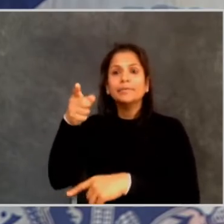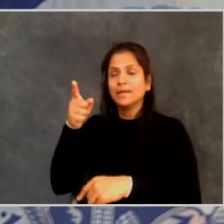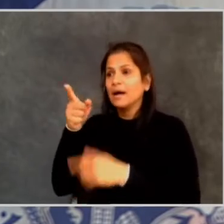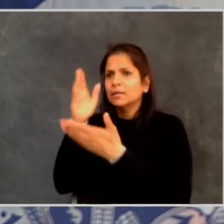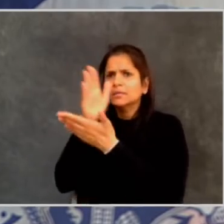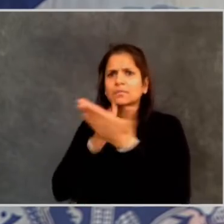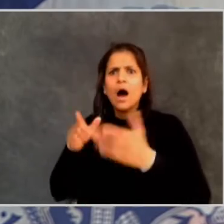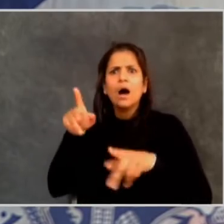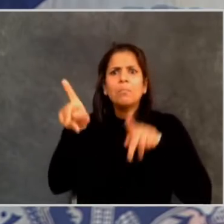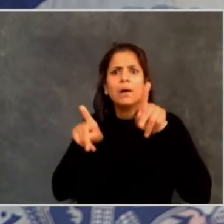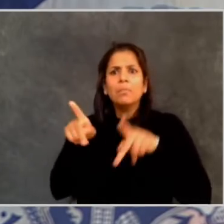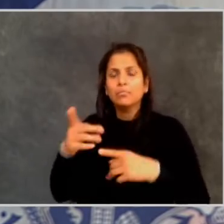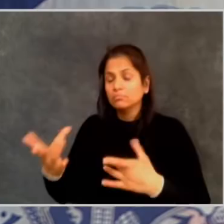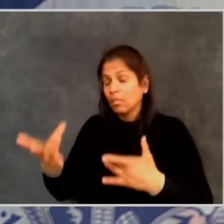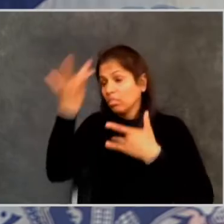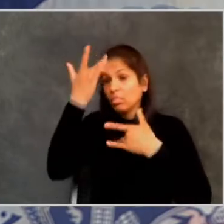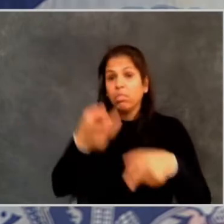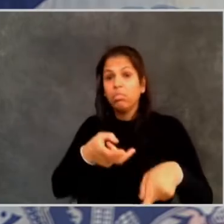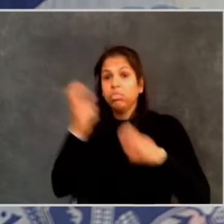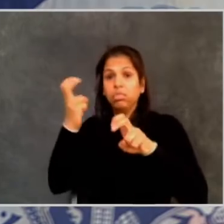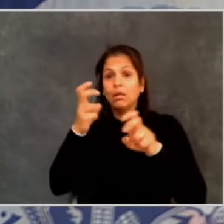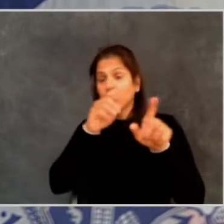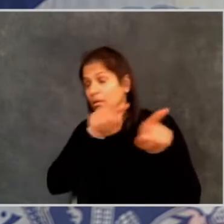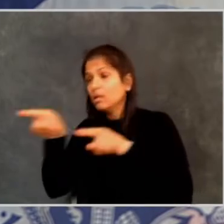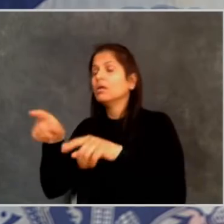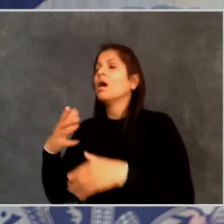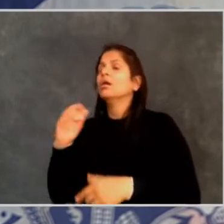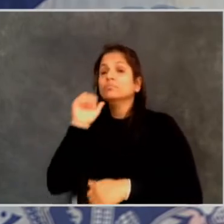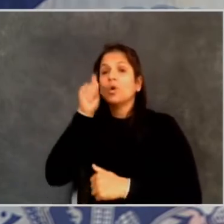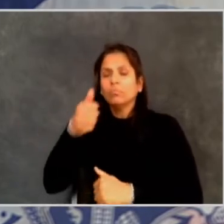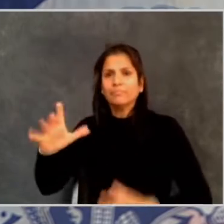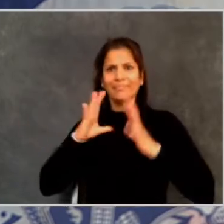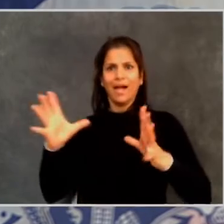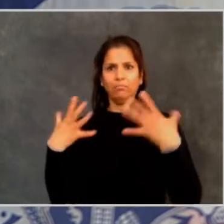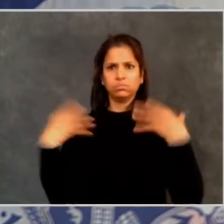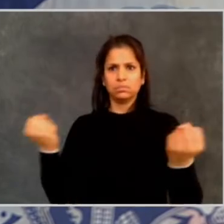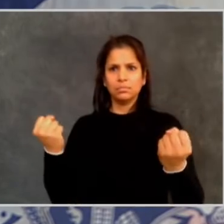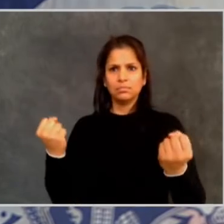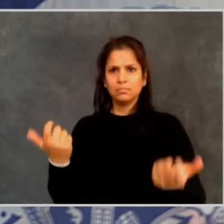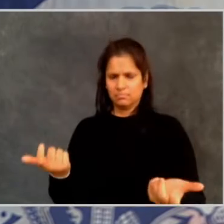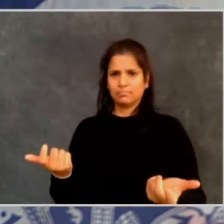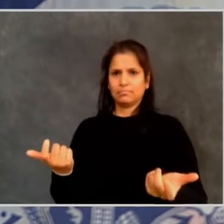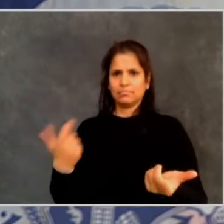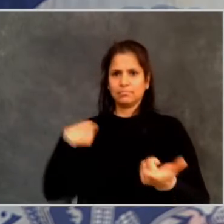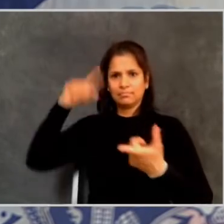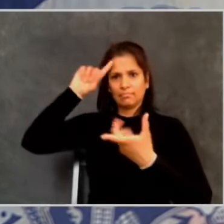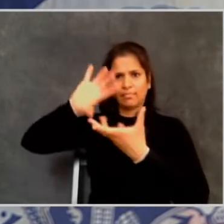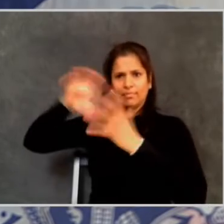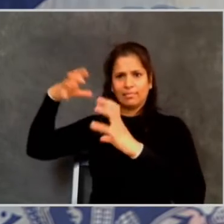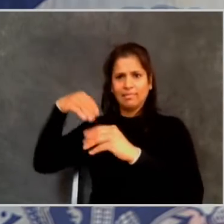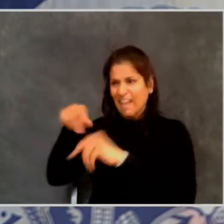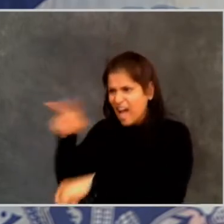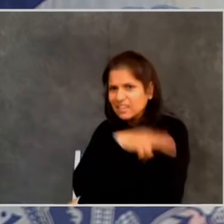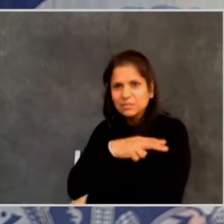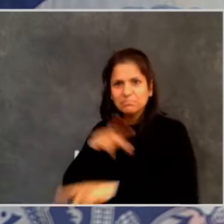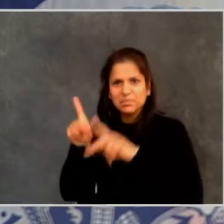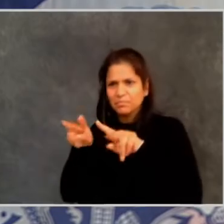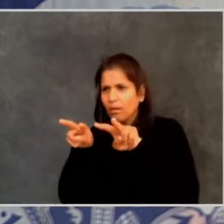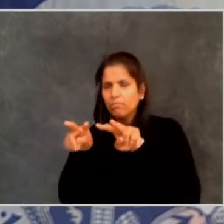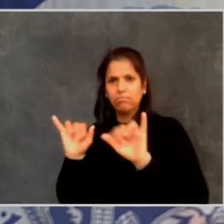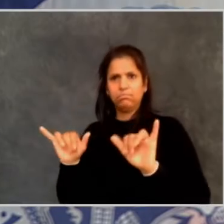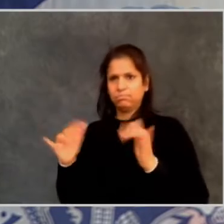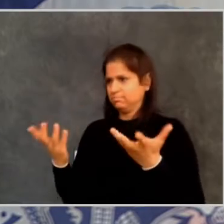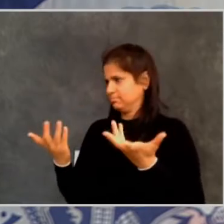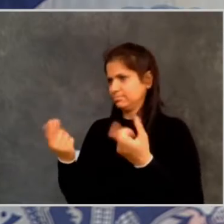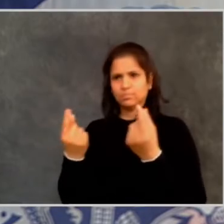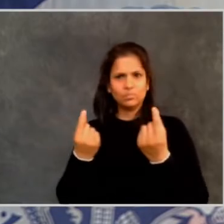and weeks before we draw any firmer conclusions. Dave Evans from ABC7 is up next. Dave?